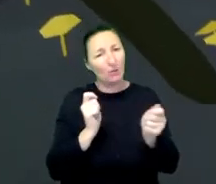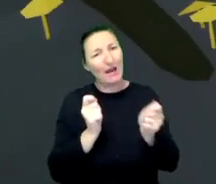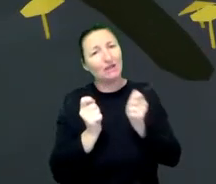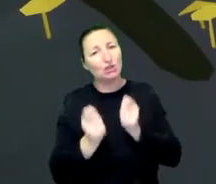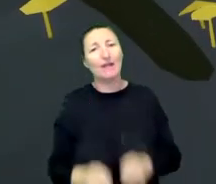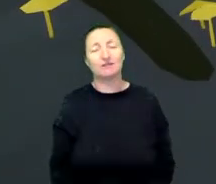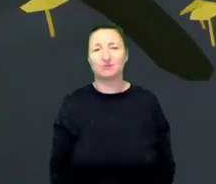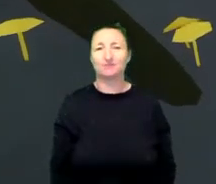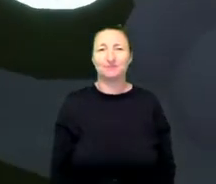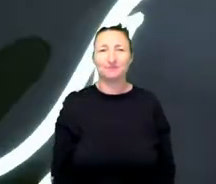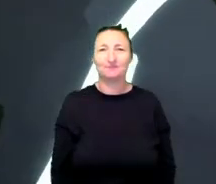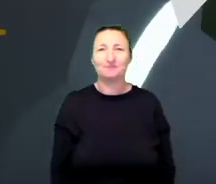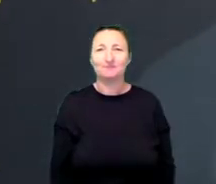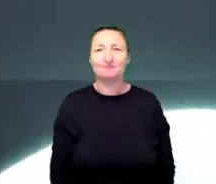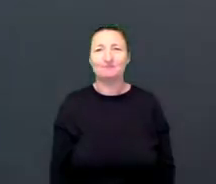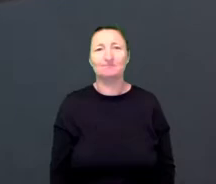All right. Cool. Onward.